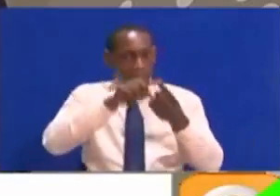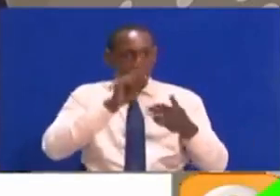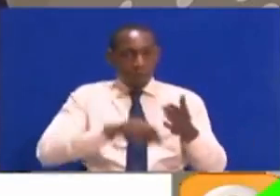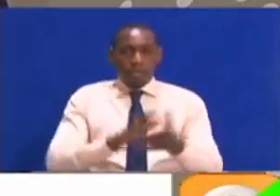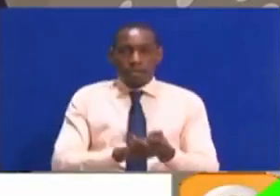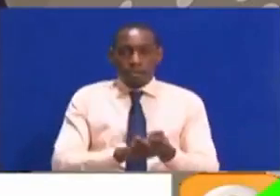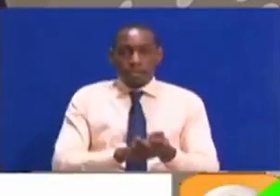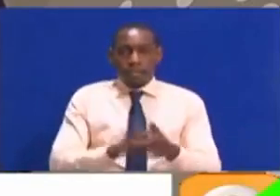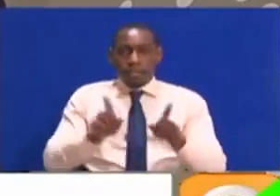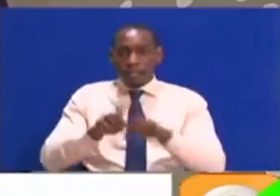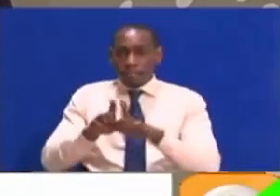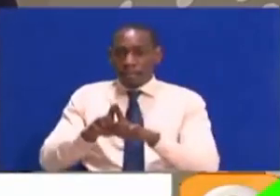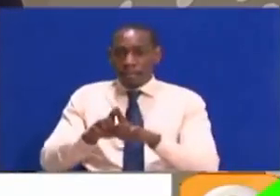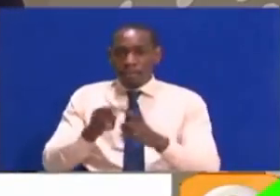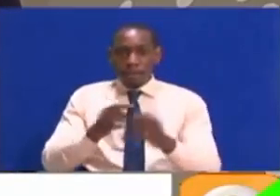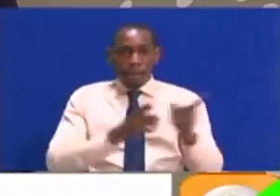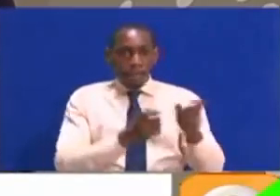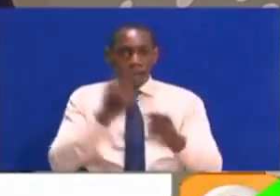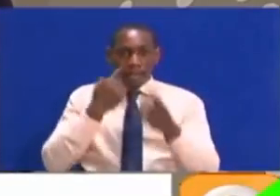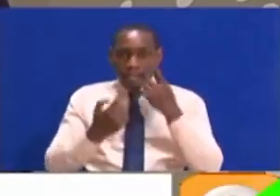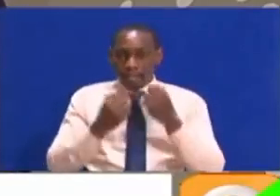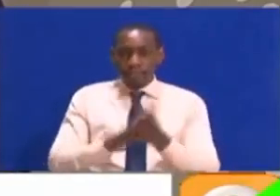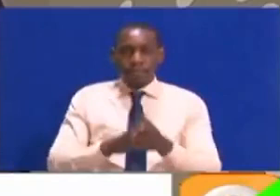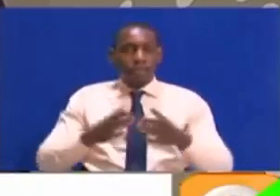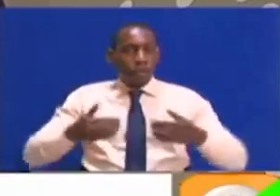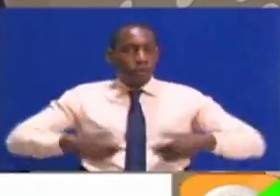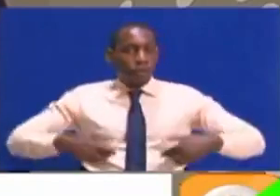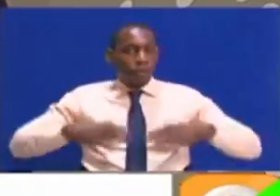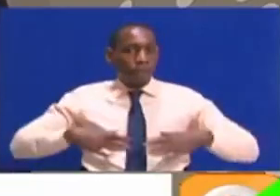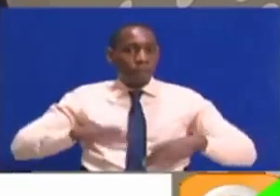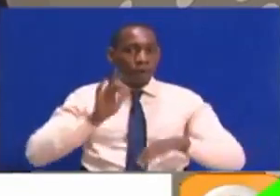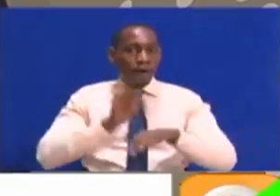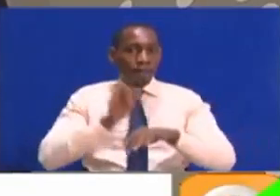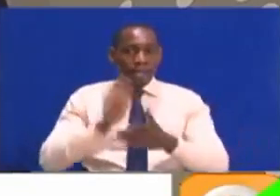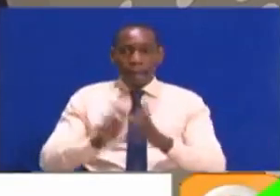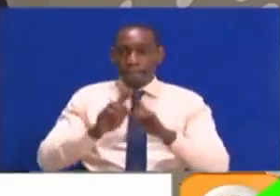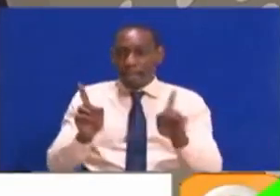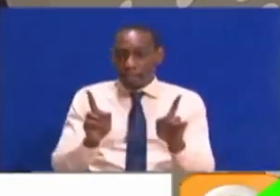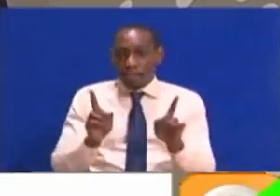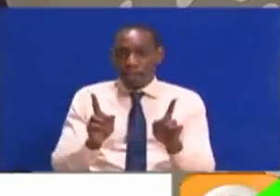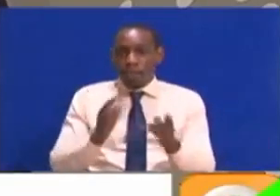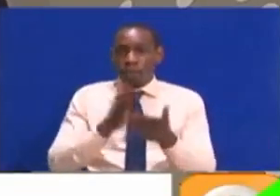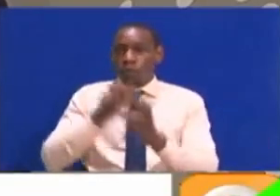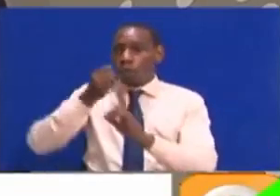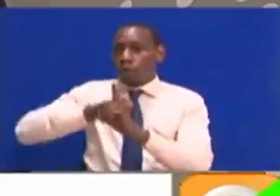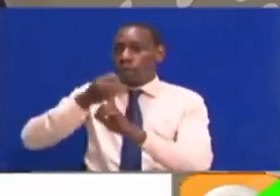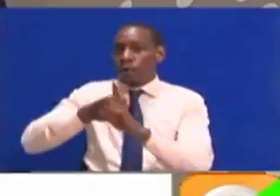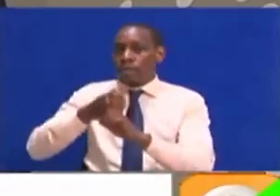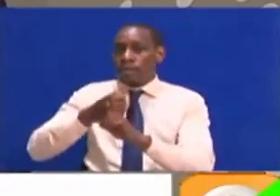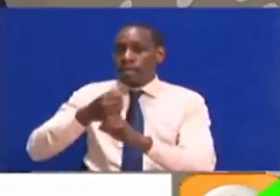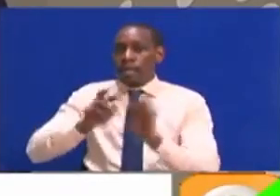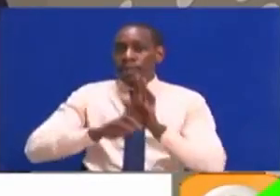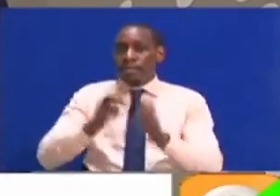rubber, and the copious amounts of tear gas are young people. But who do they really fight for and